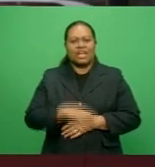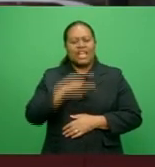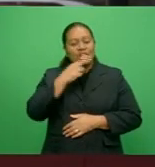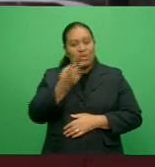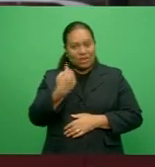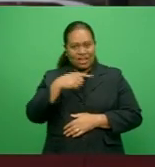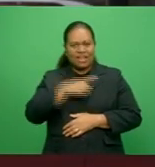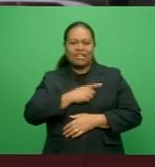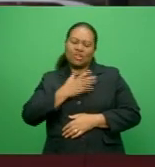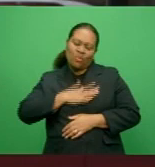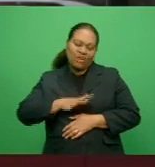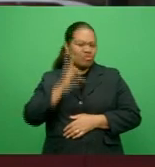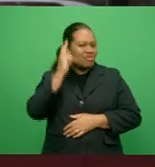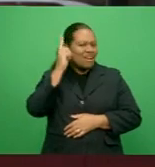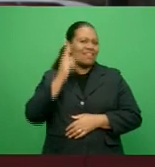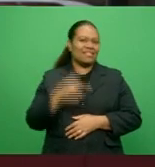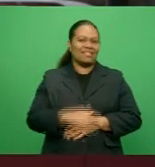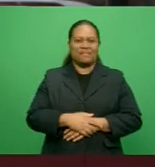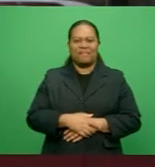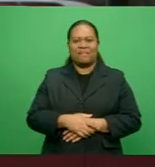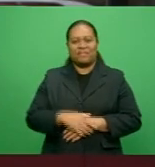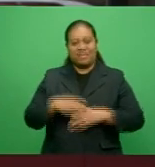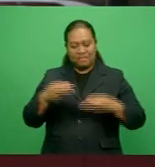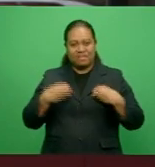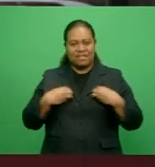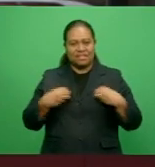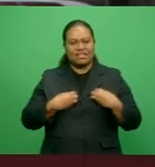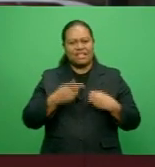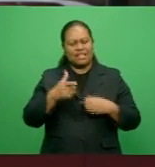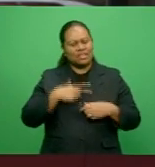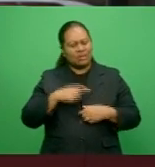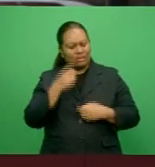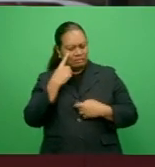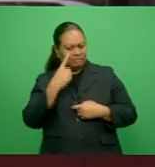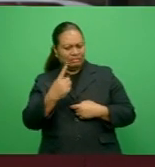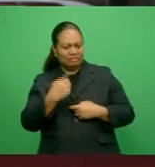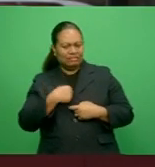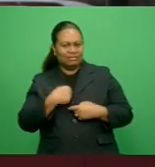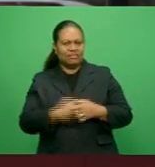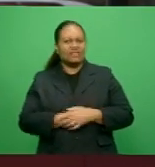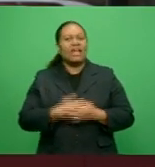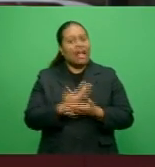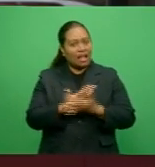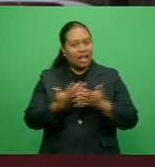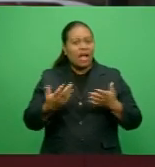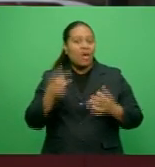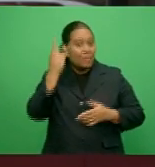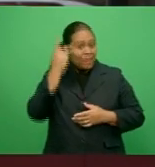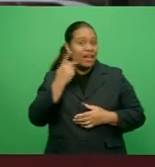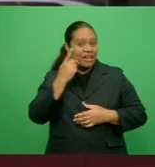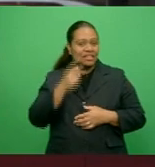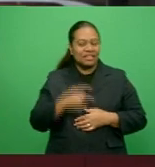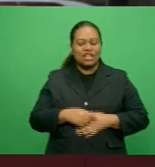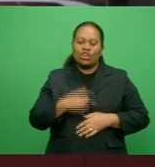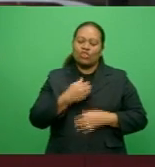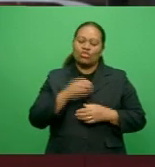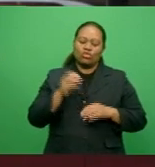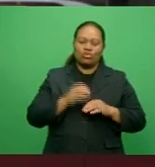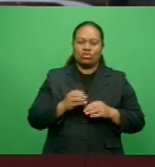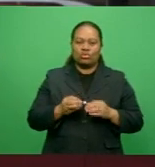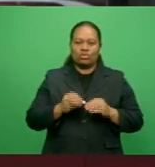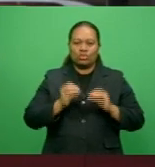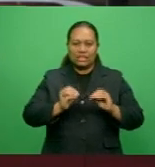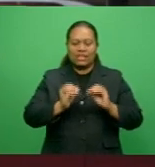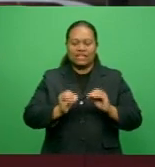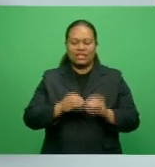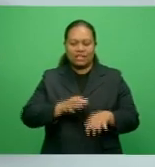just wanted to cut hair. That gave me a revelation about how we parents should raise up our children.